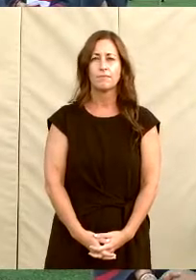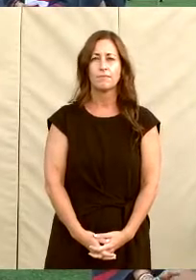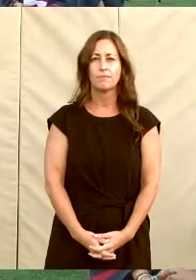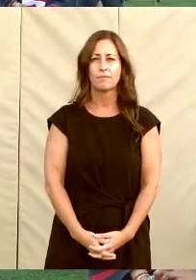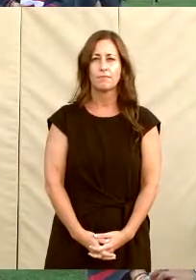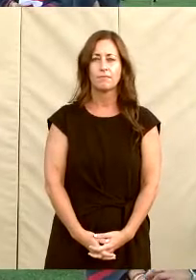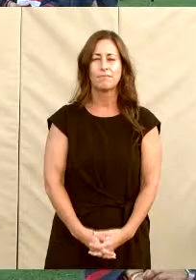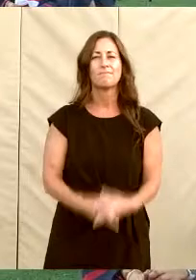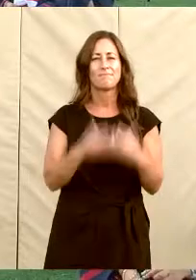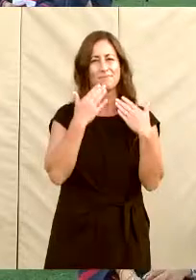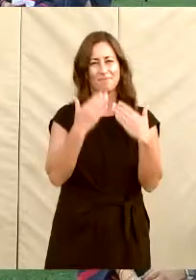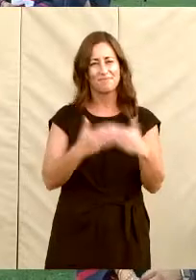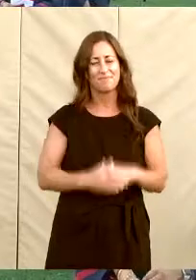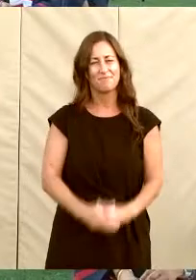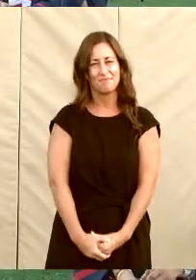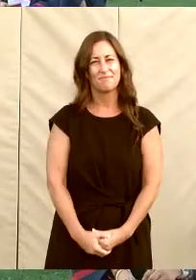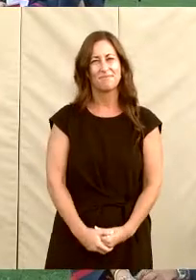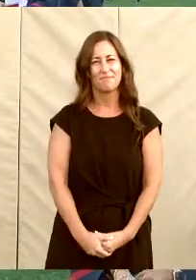Thank you.